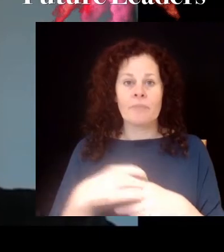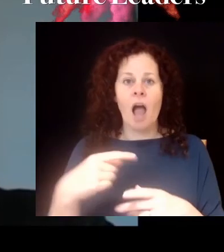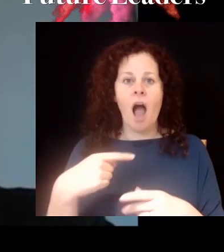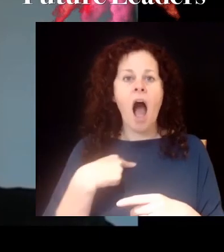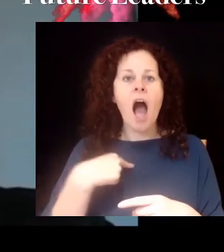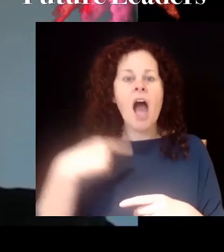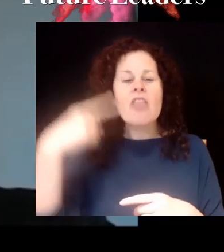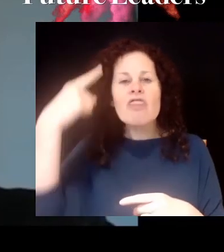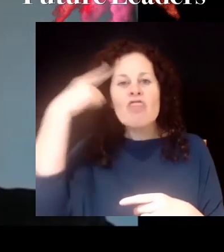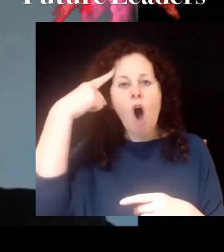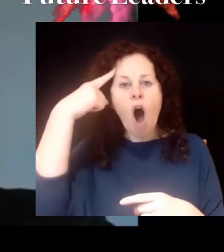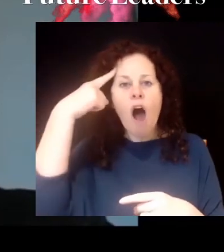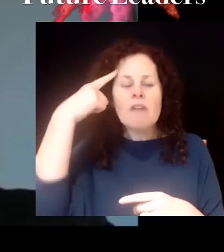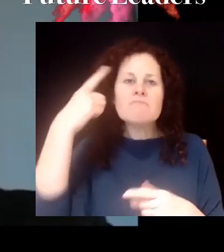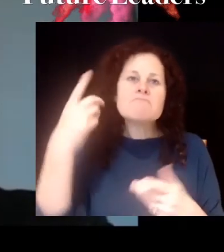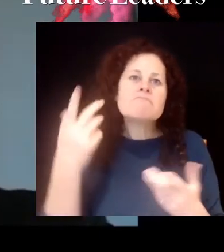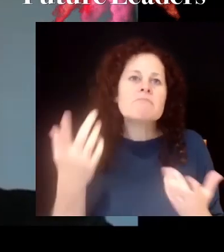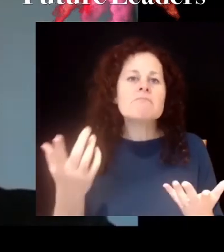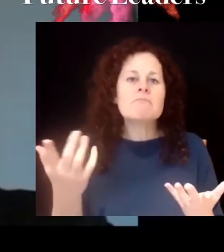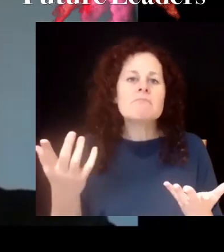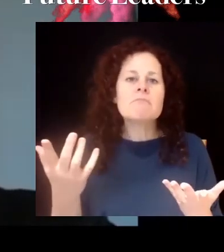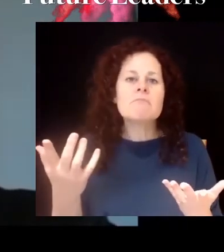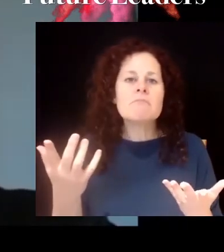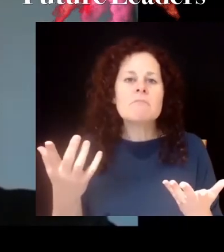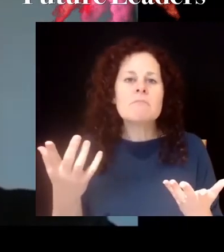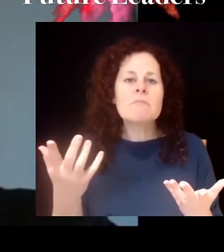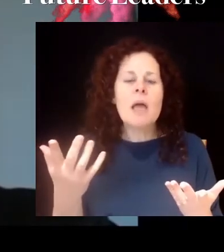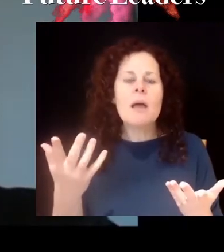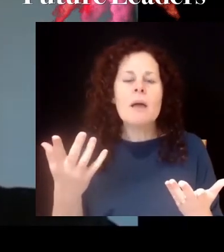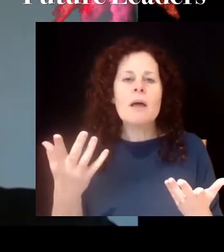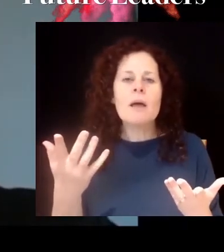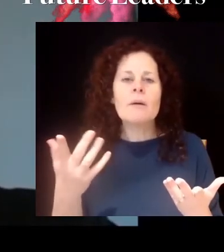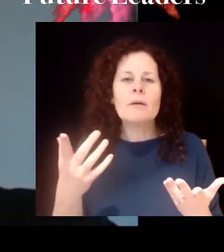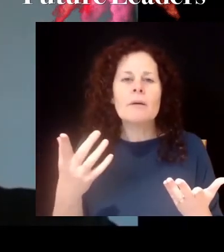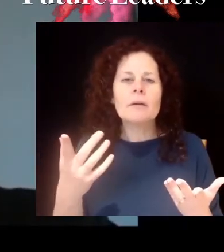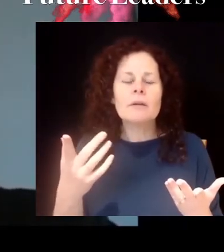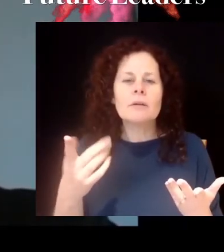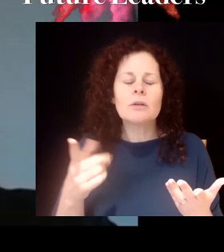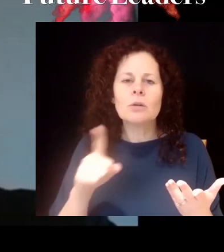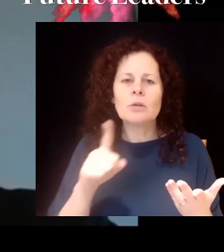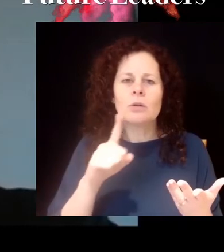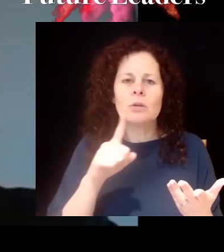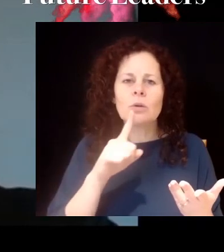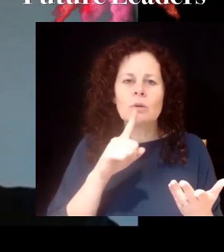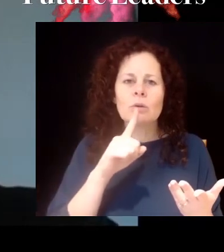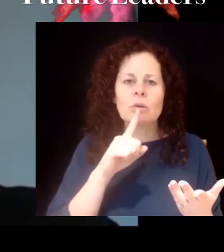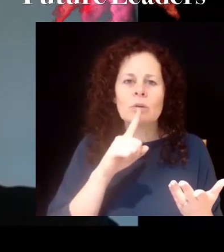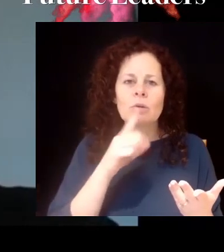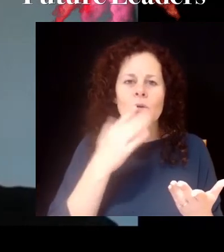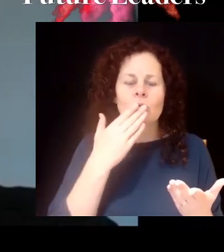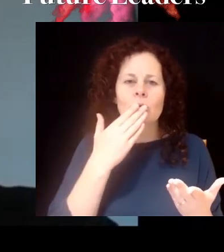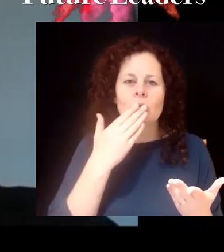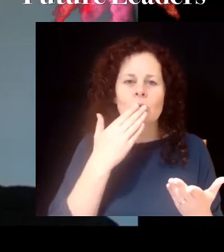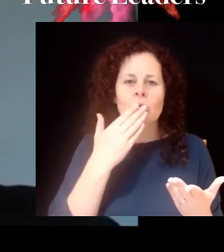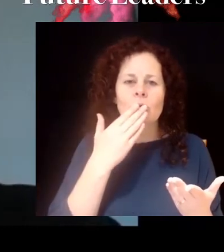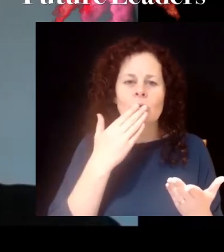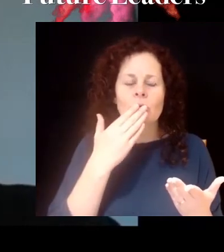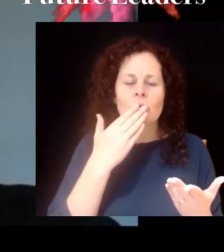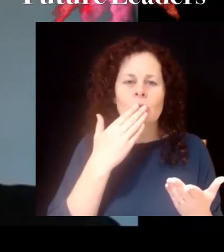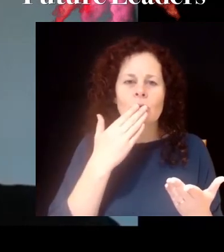I thought you know, I could be a good role model for the sexual minority